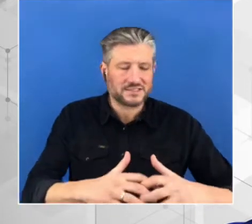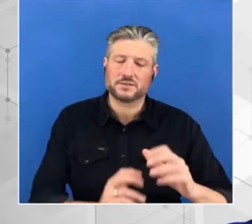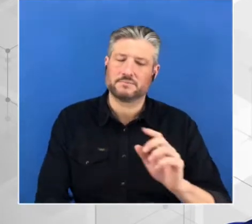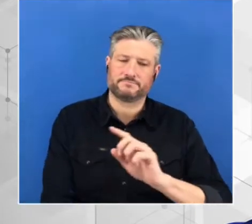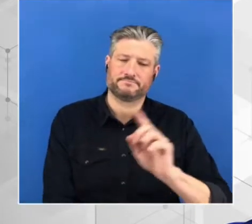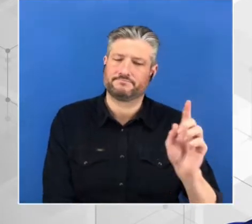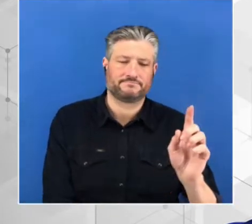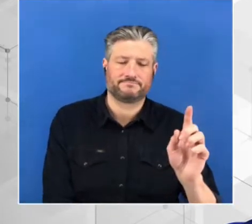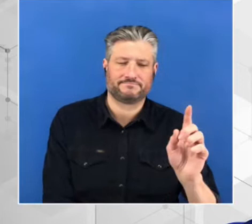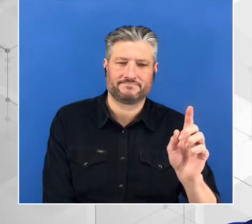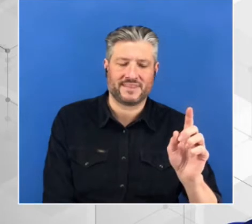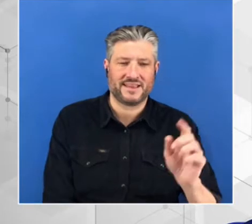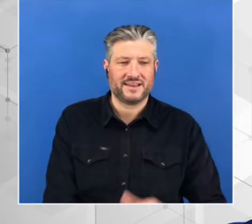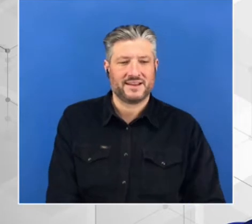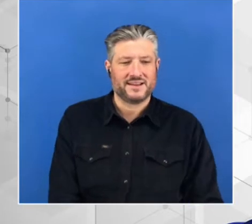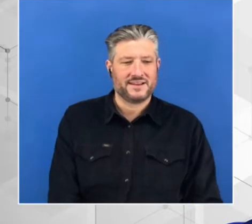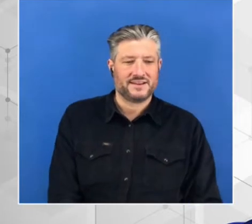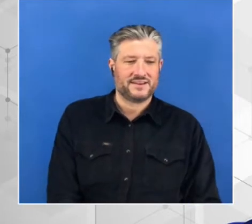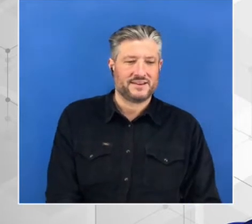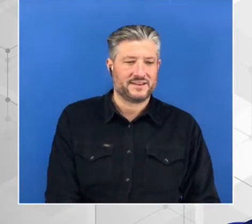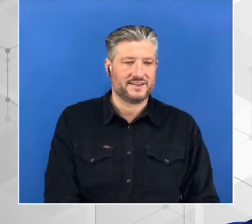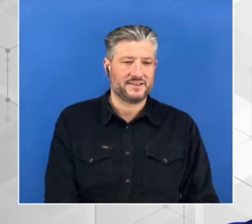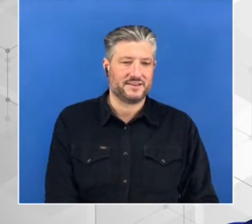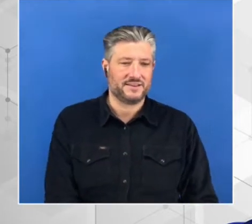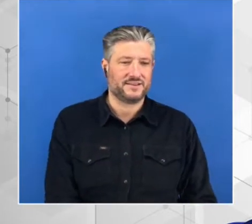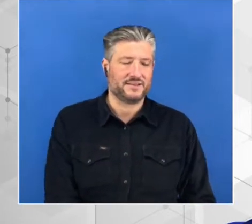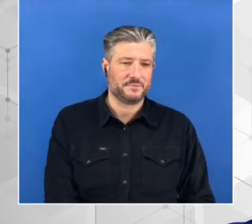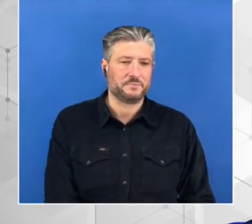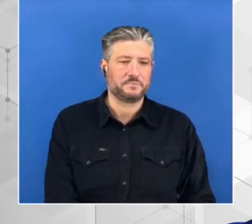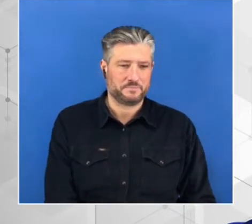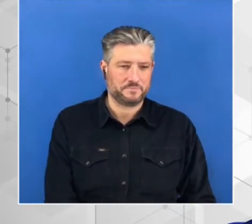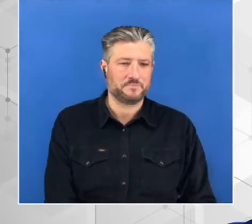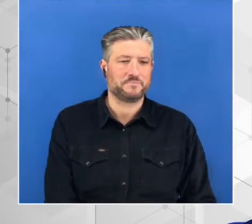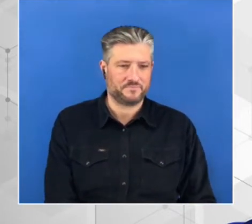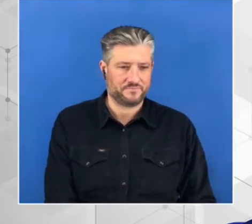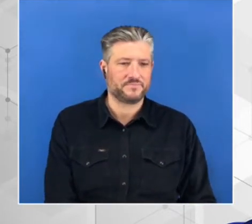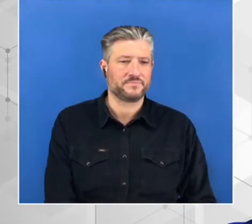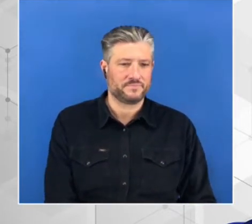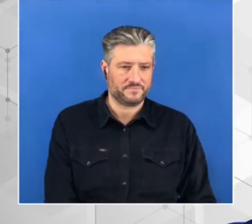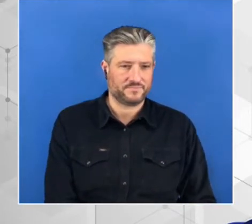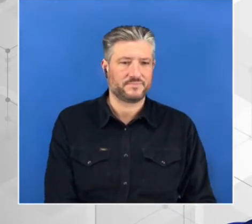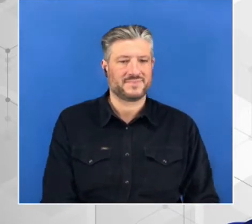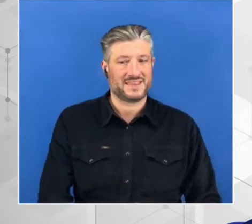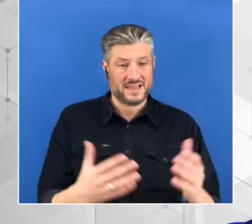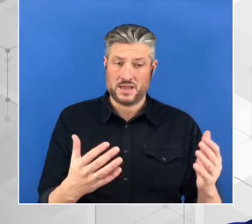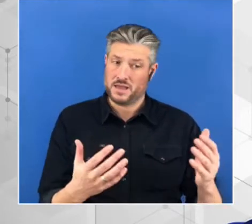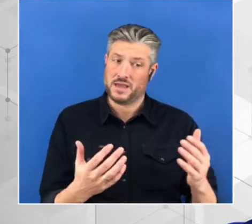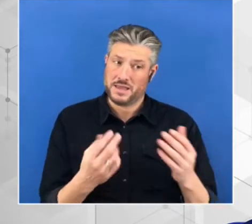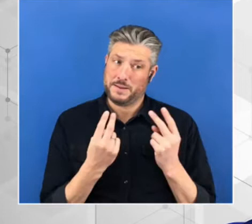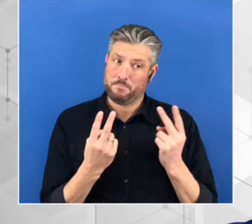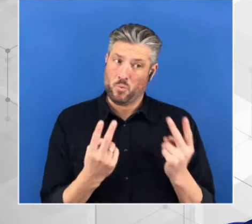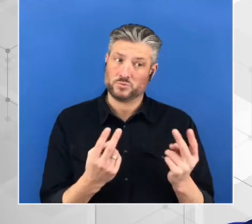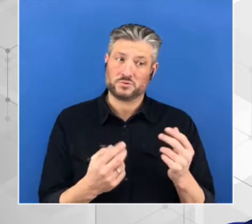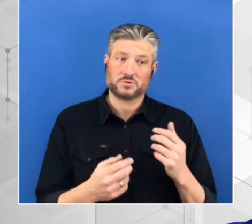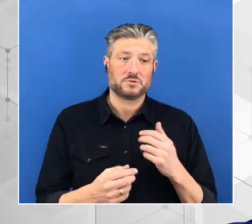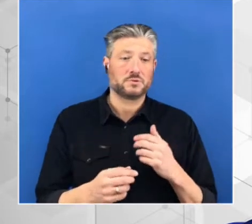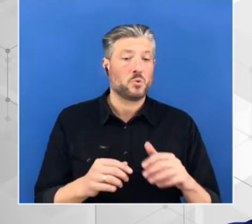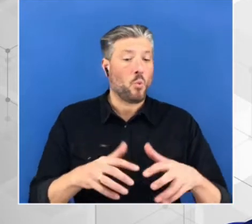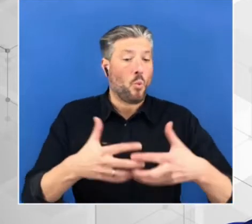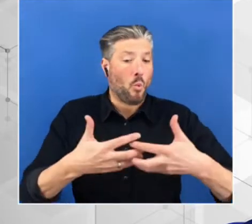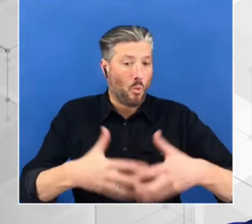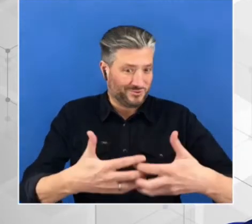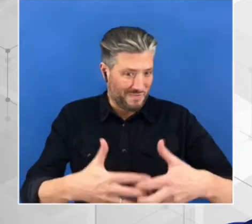where manual testing is as important as the automate one, because